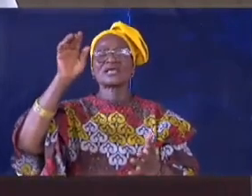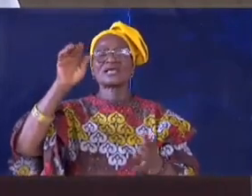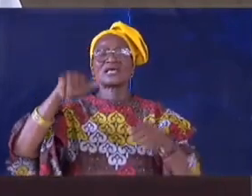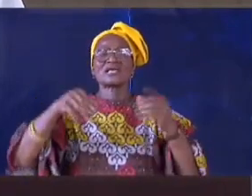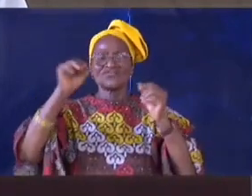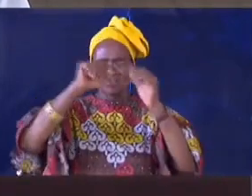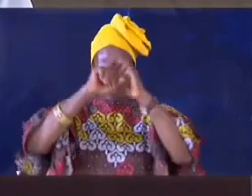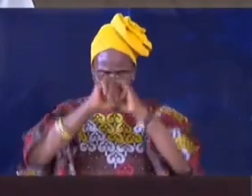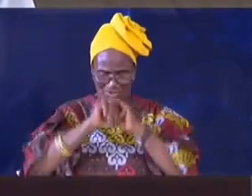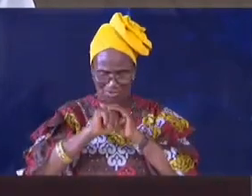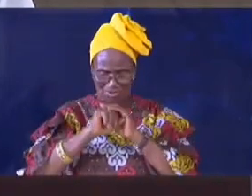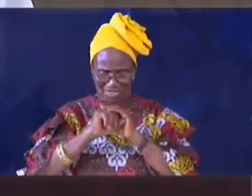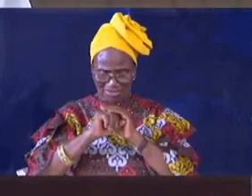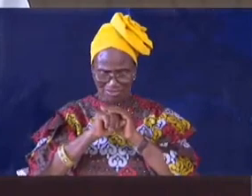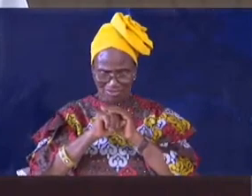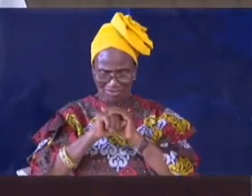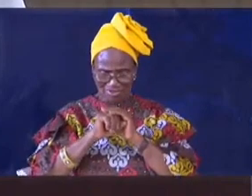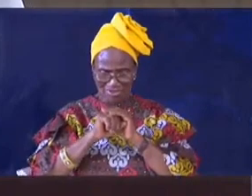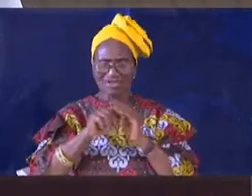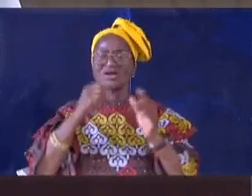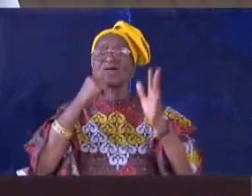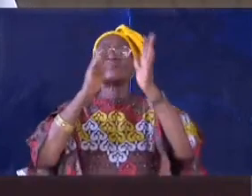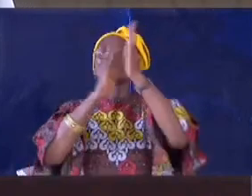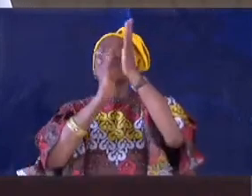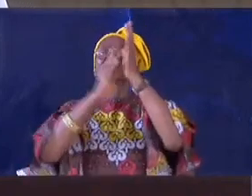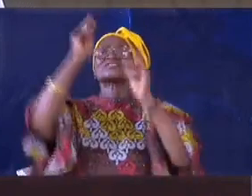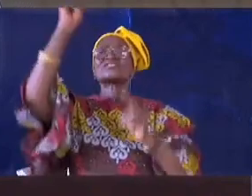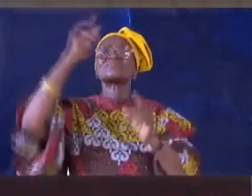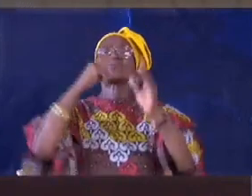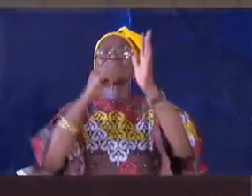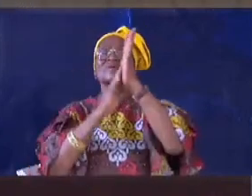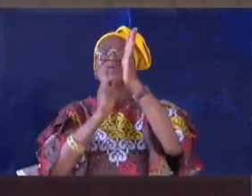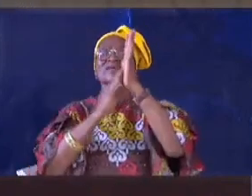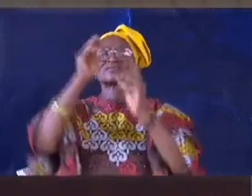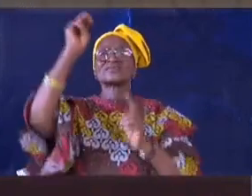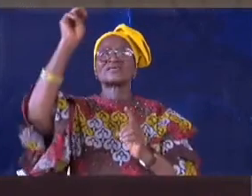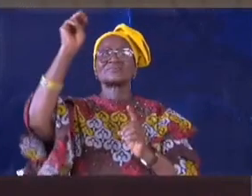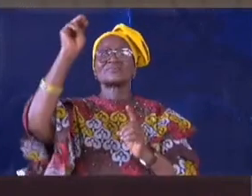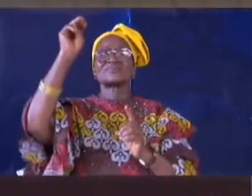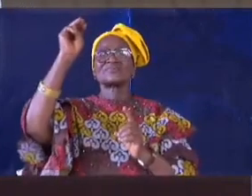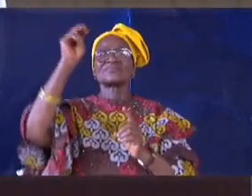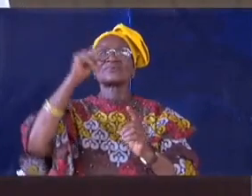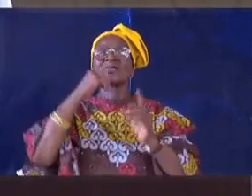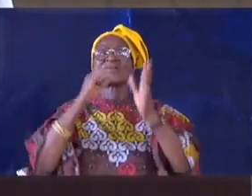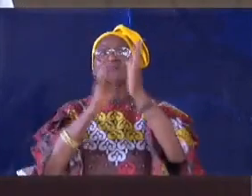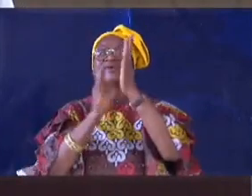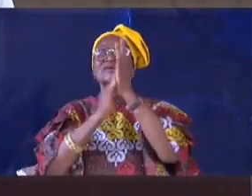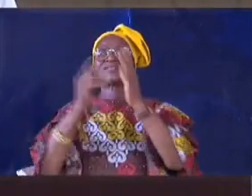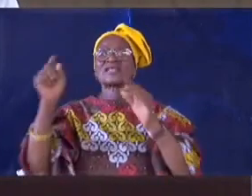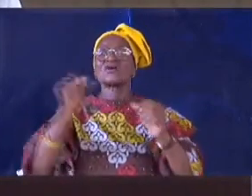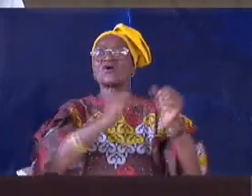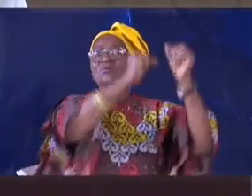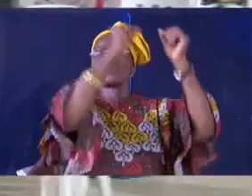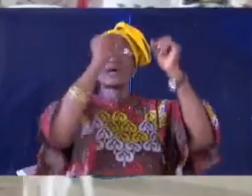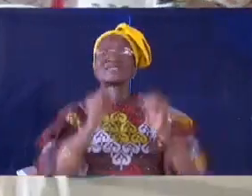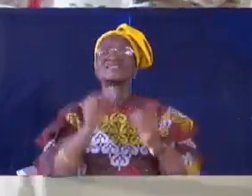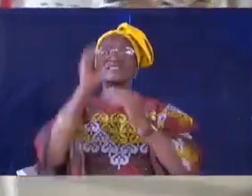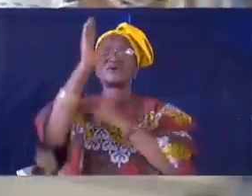him adoration. Praise him. Praise him. Praise the Almighty